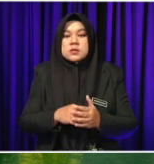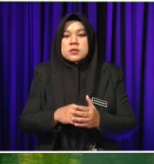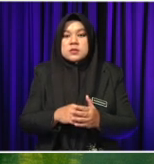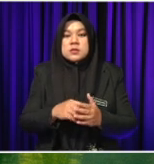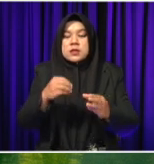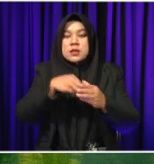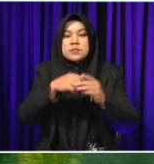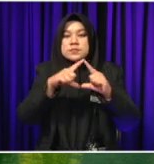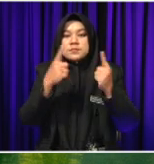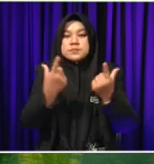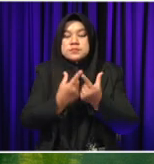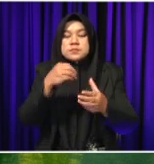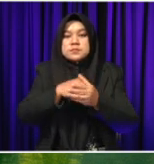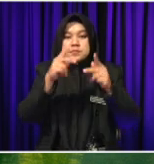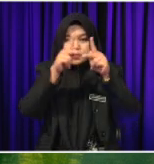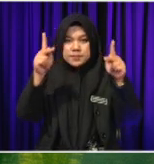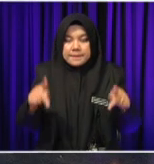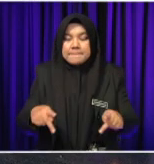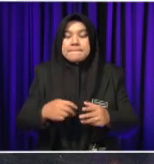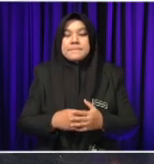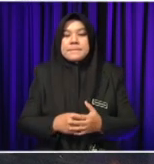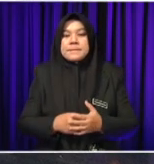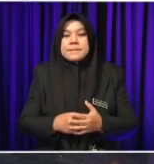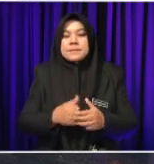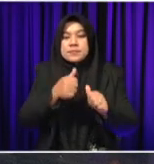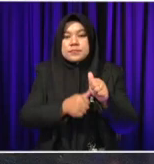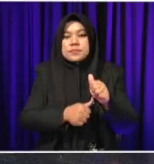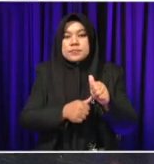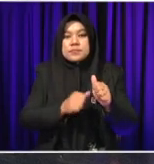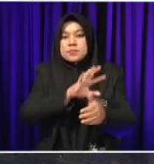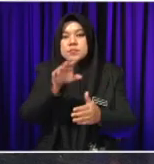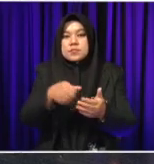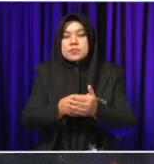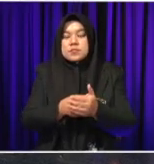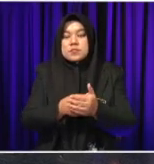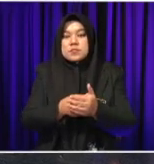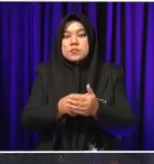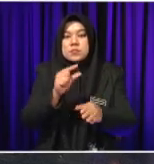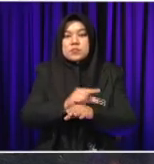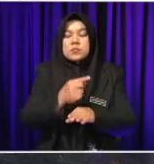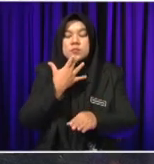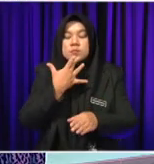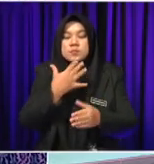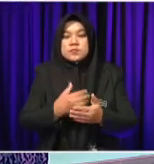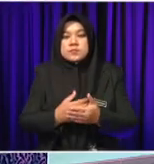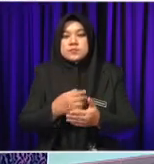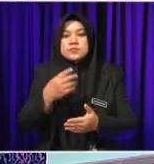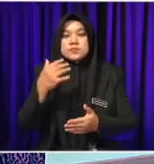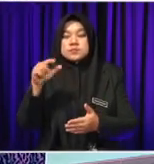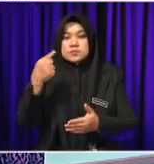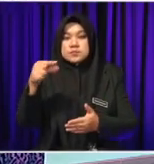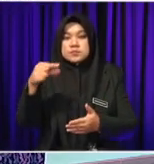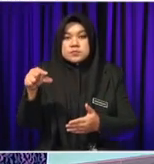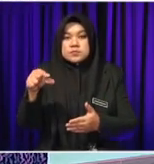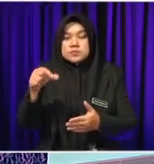exam. Examination, question papers. So everything comes from these colours, if you notice. Now, the next colour will be green. That is to